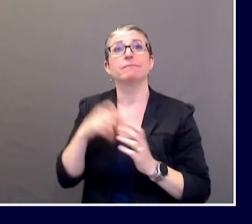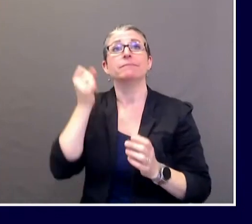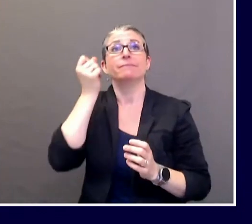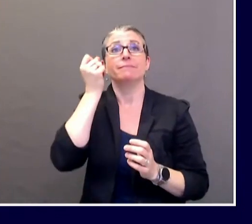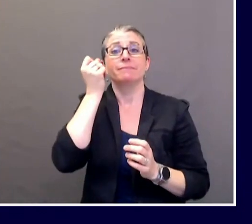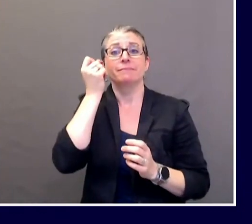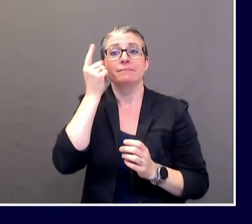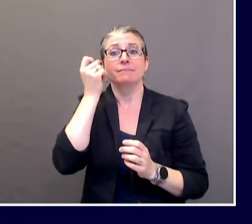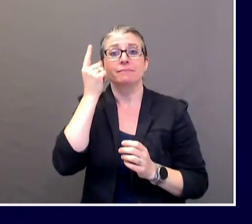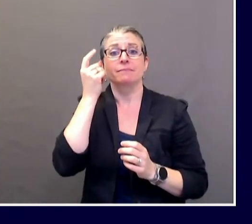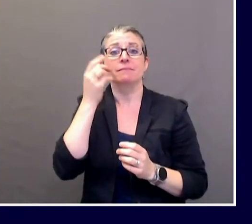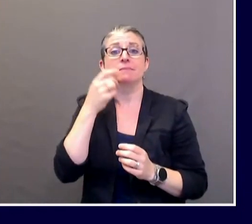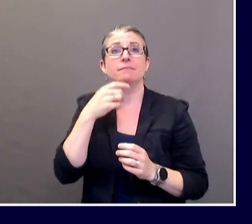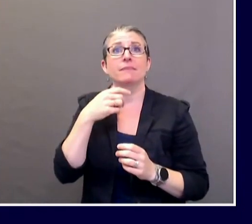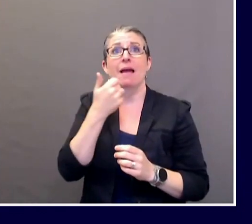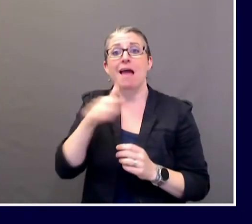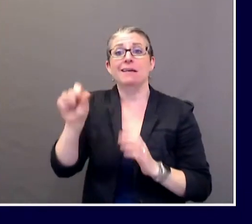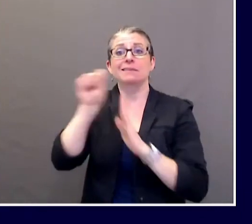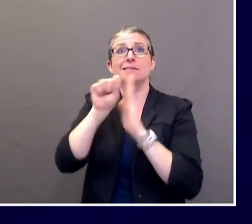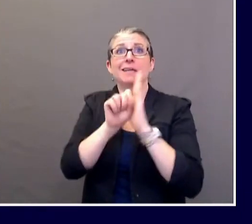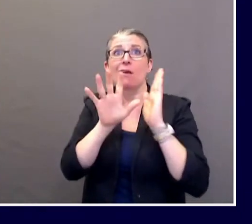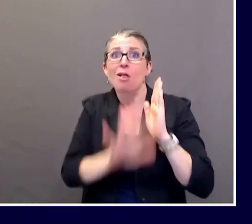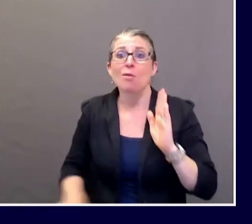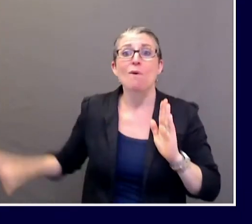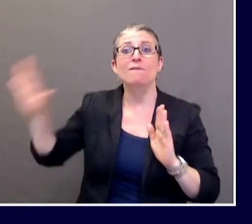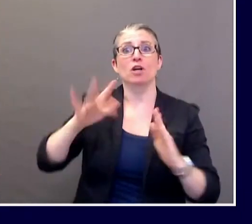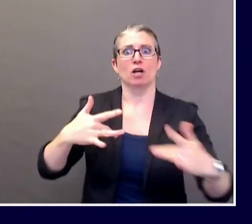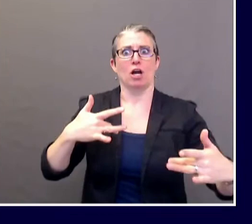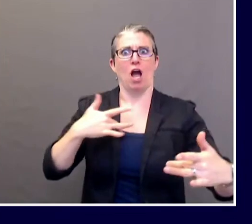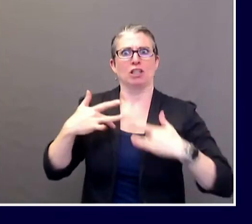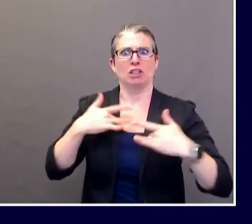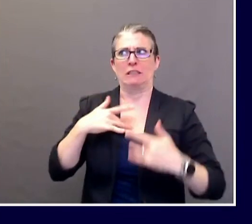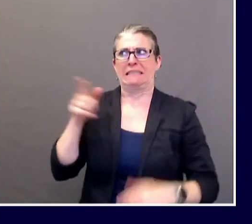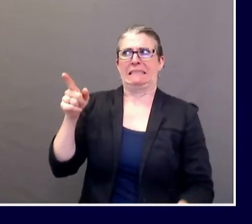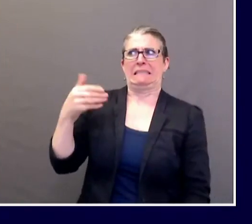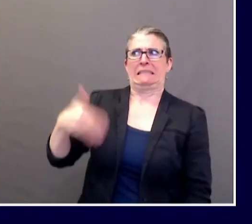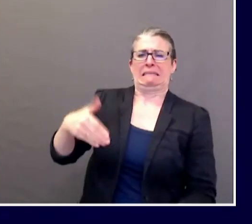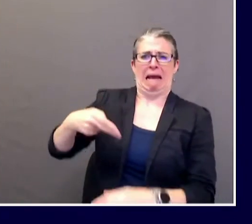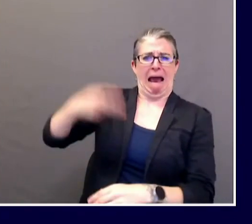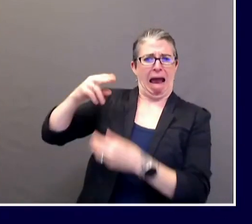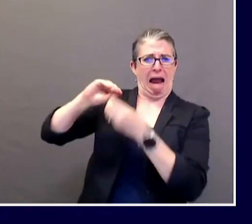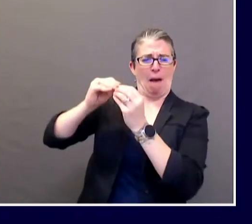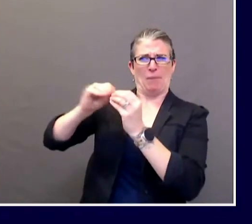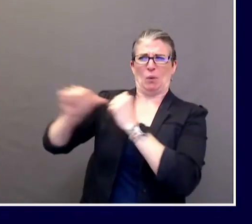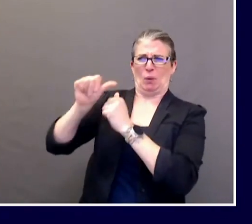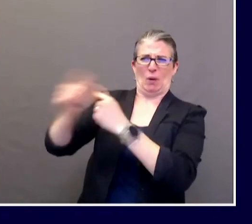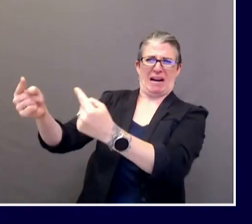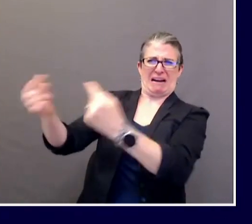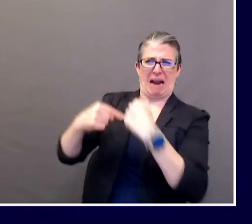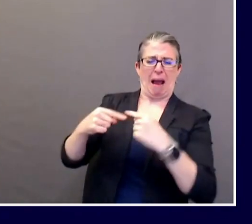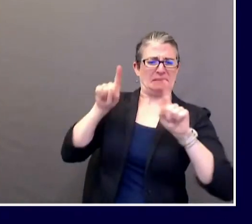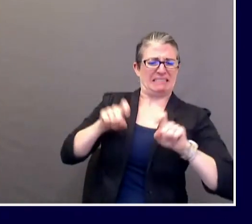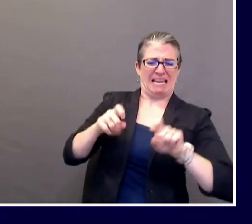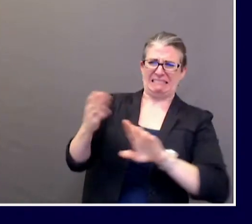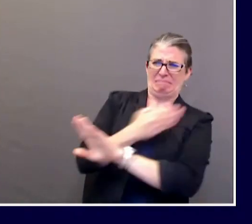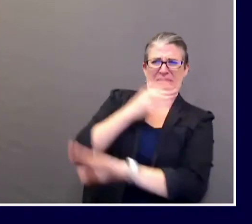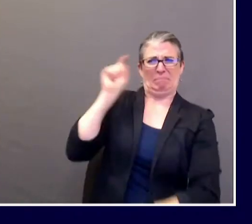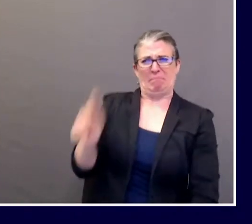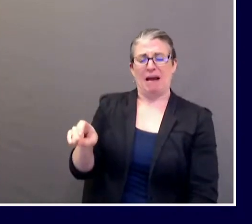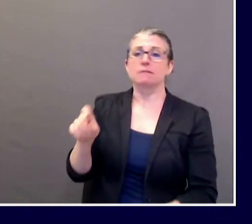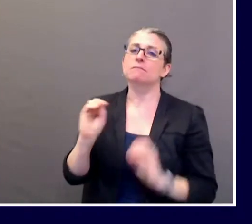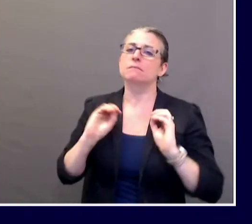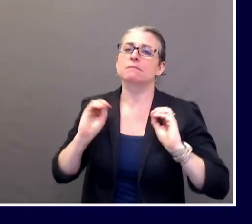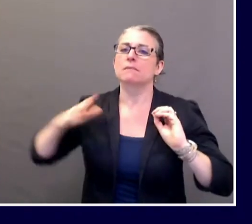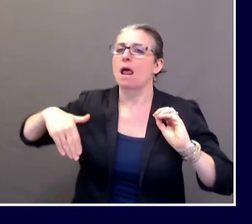that exceptions list because of a high prevalence of variants, but that may change as we get further into the